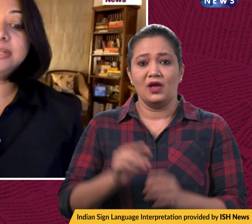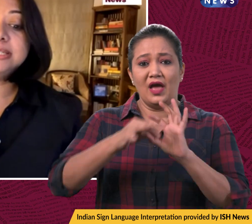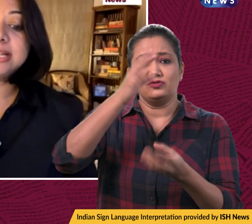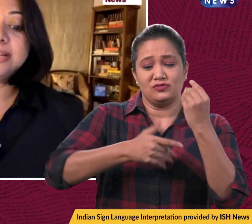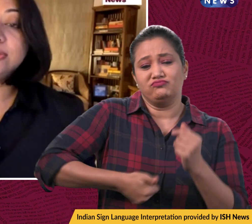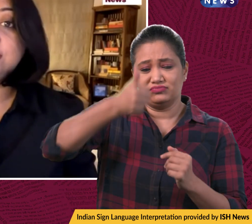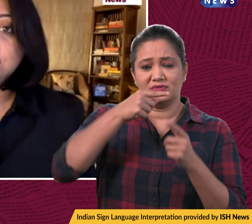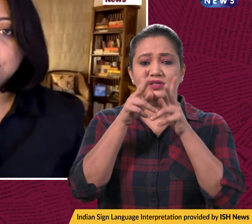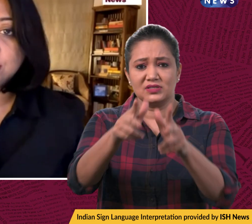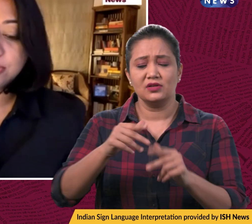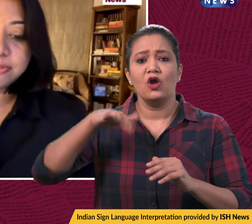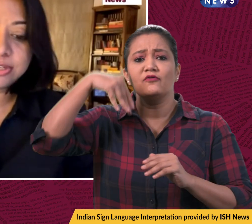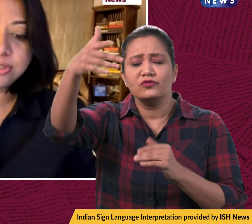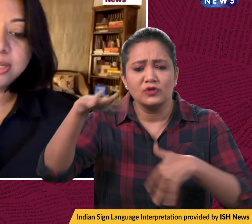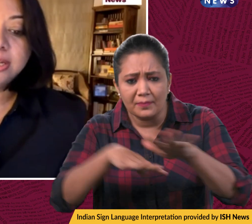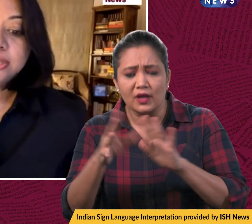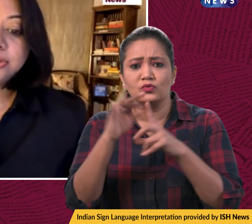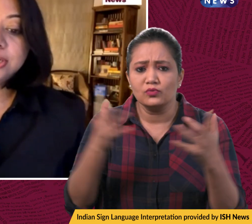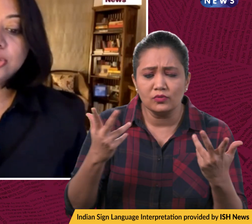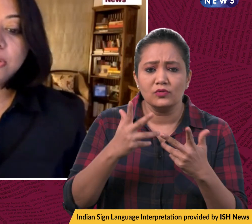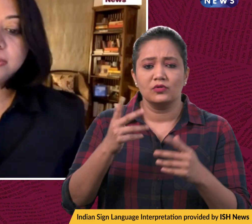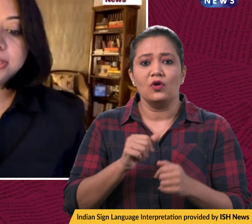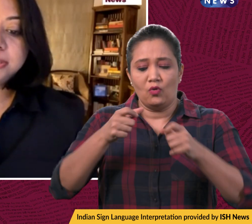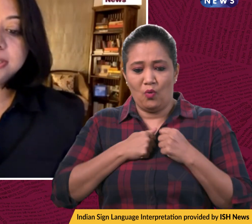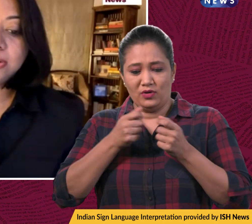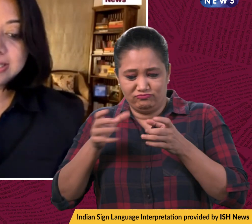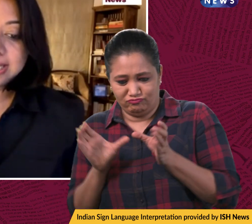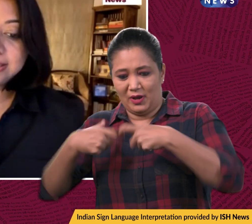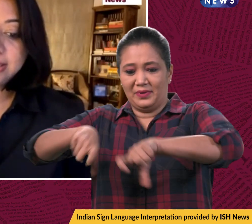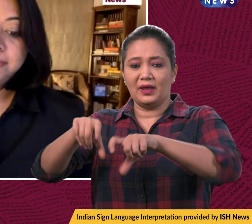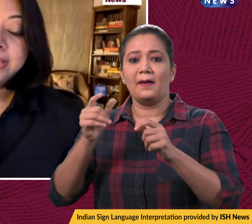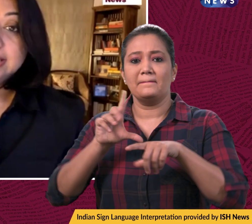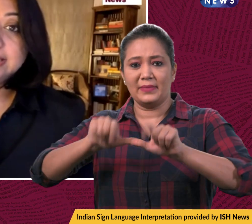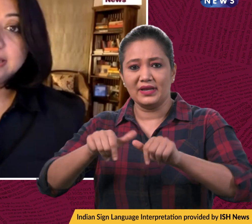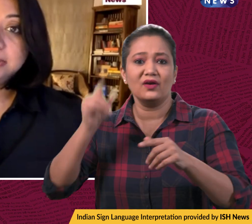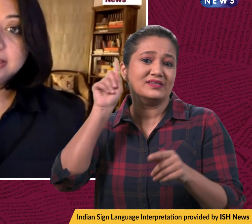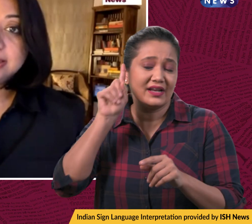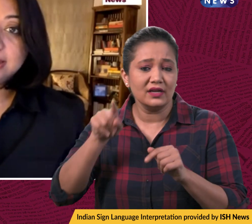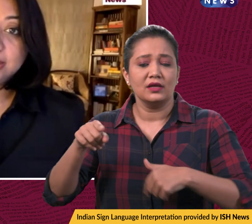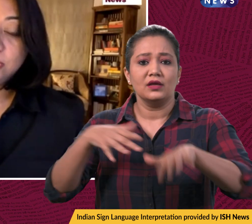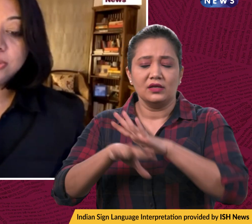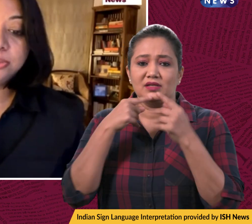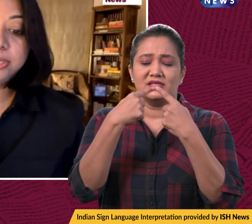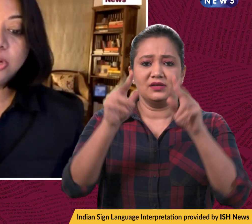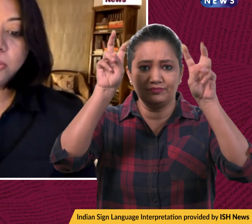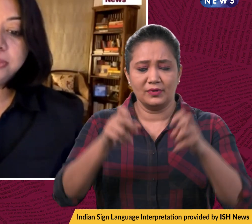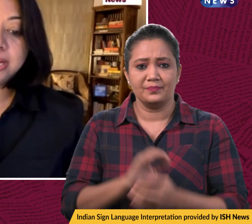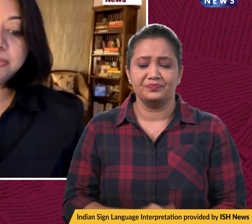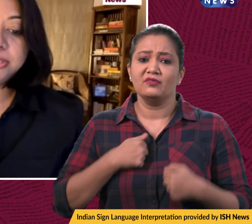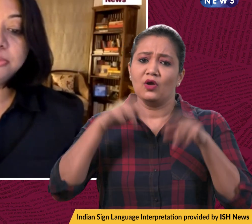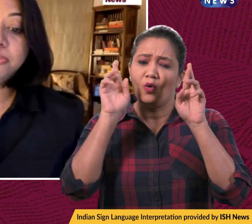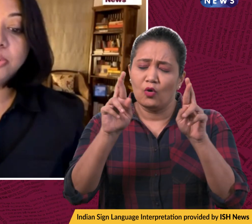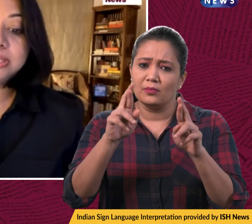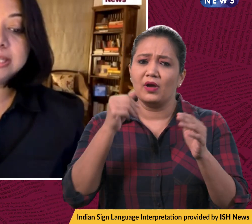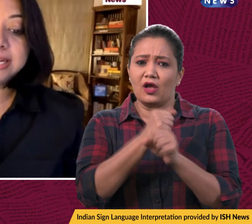it will decide on its future course of action during its core committee meeting on Saturday. In a statement, they said, and I quote, "We hope the